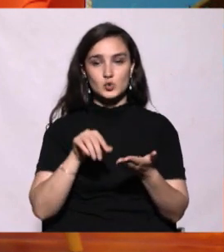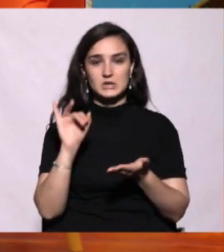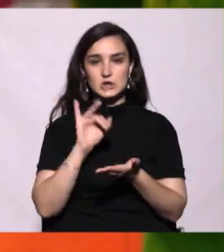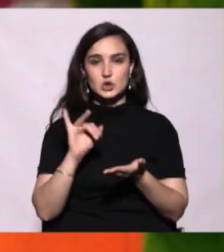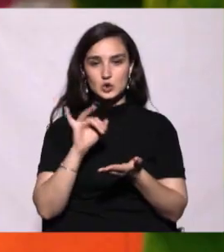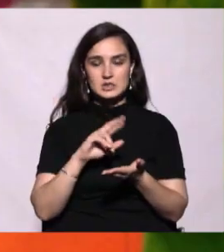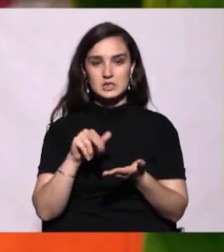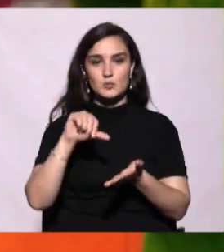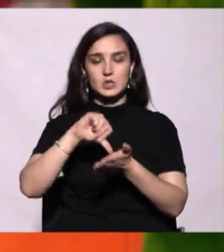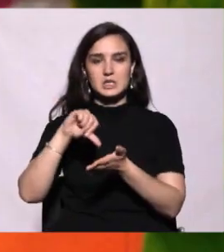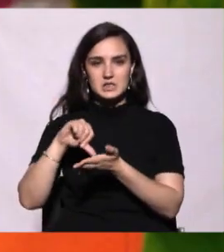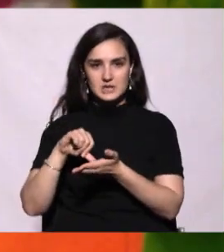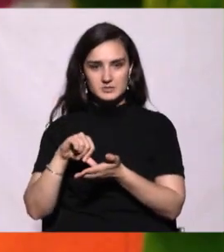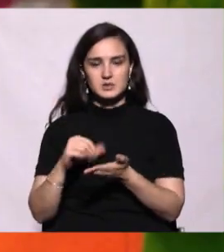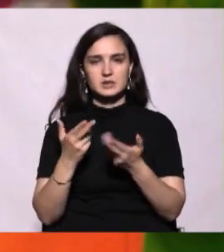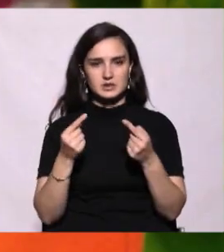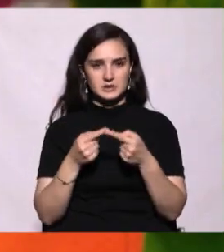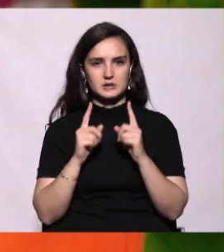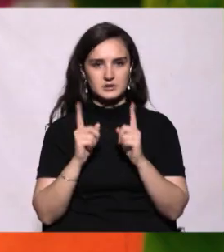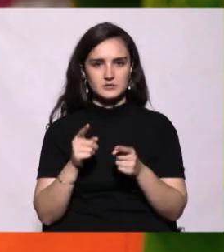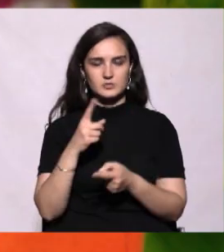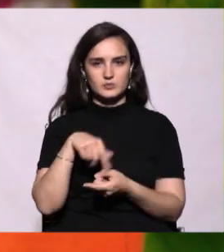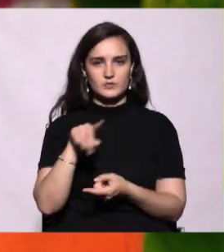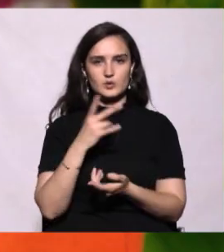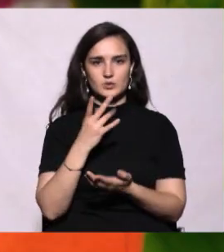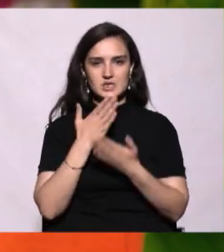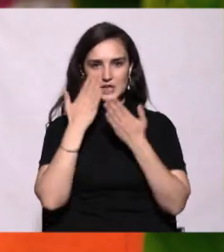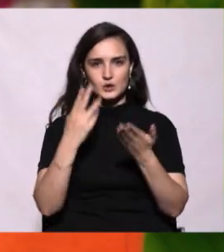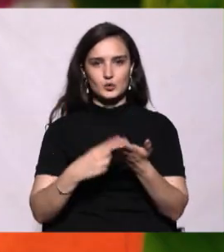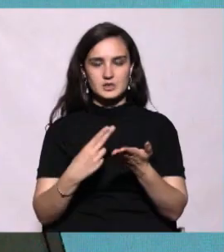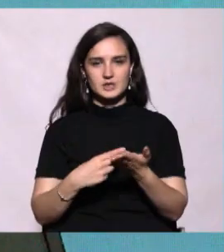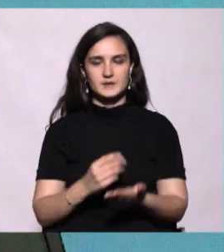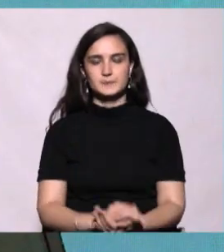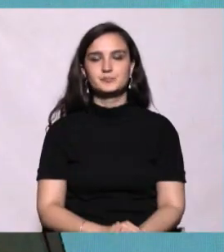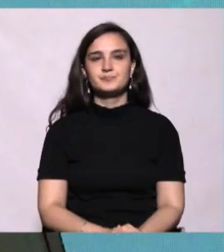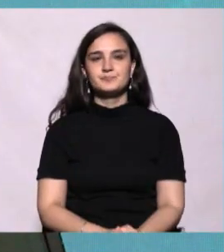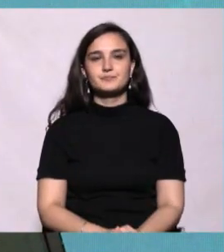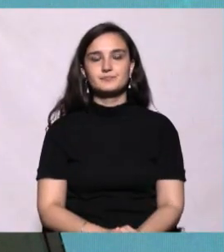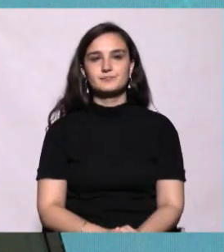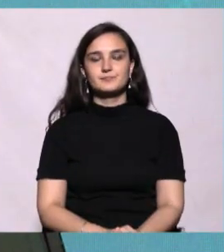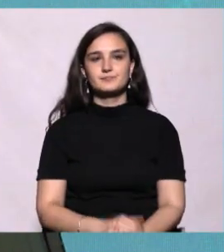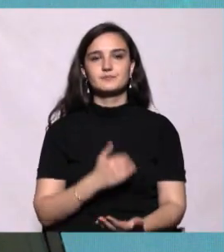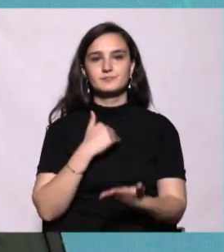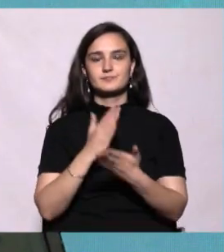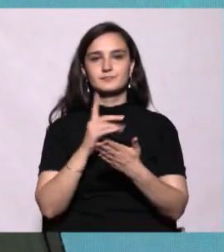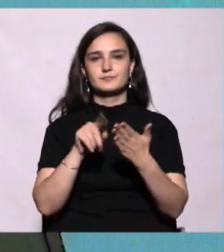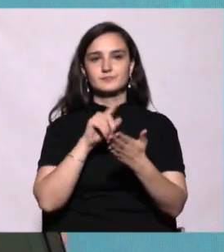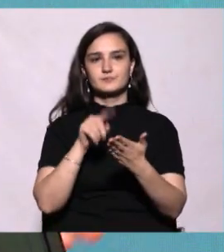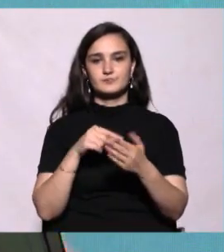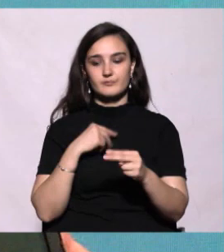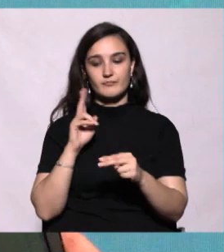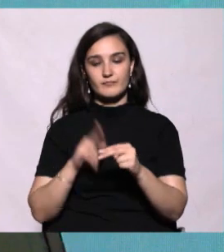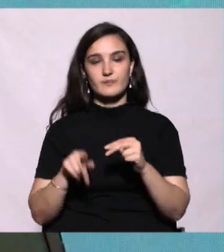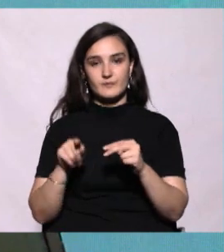story, about the characters, definitely you have to read the book. Okay, I've got a question now, because we finished